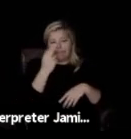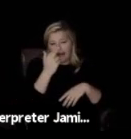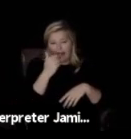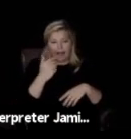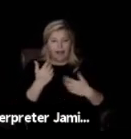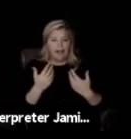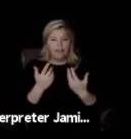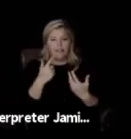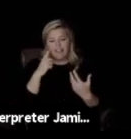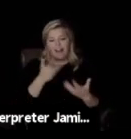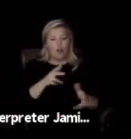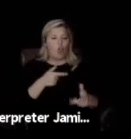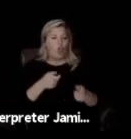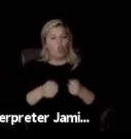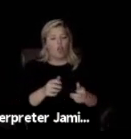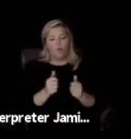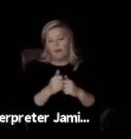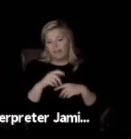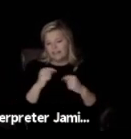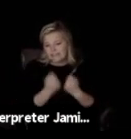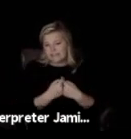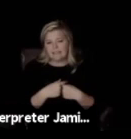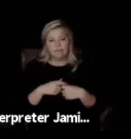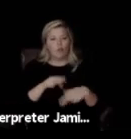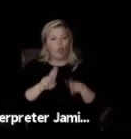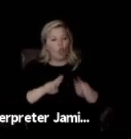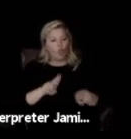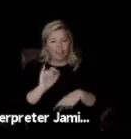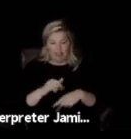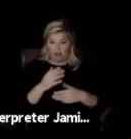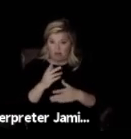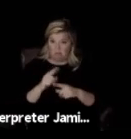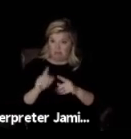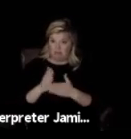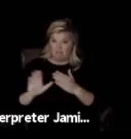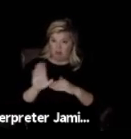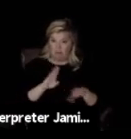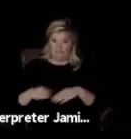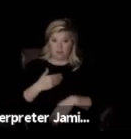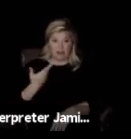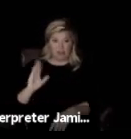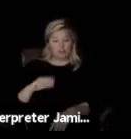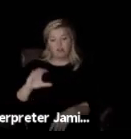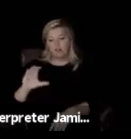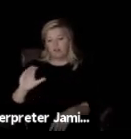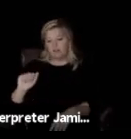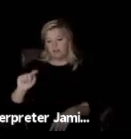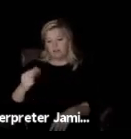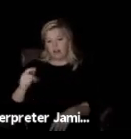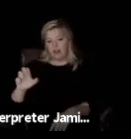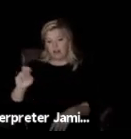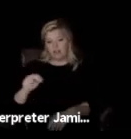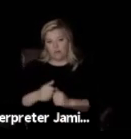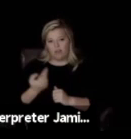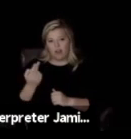with their team and whatever. And some of the stuff they're doing is just, oh my gosh. Kathleen Snyder with local consultant firm HR